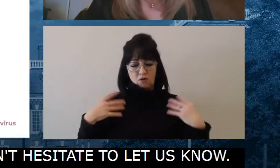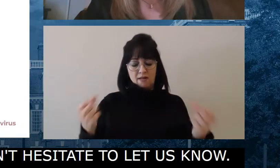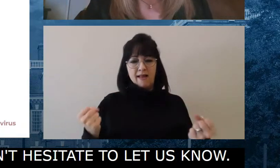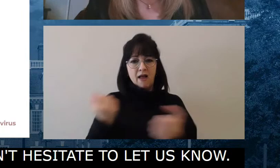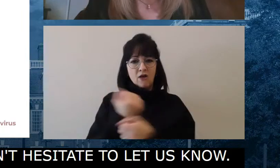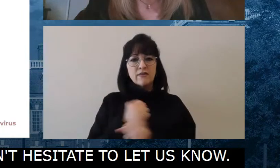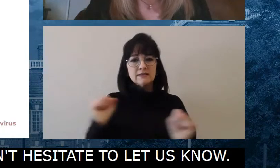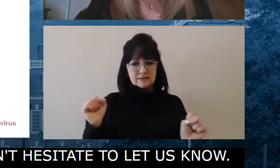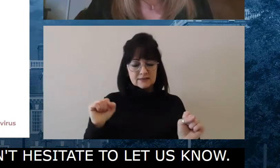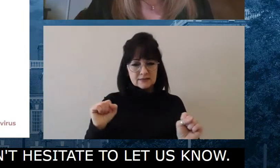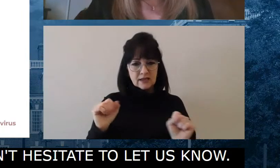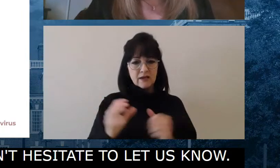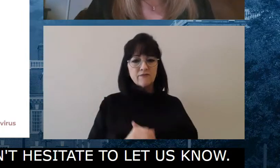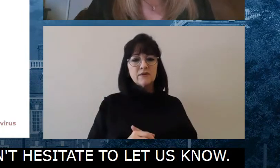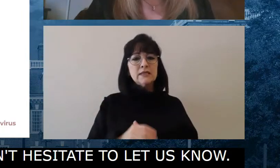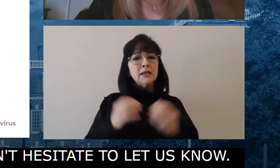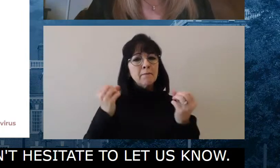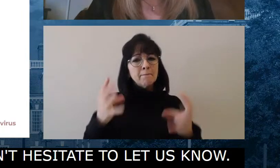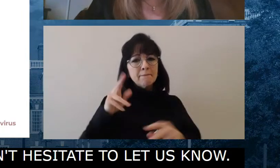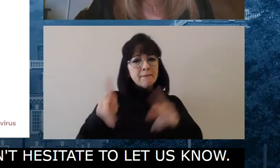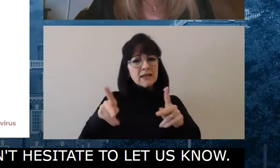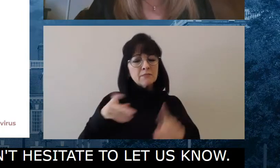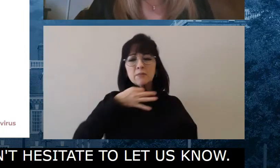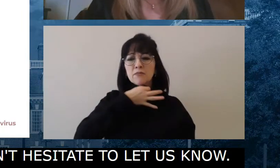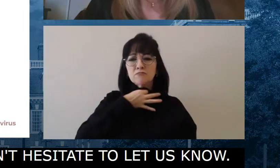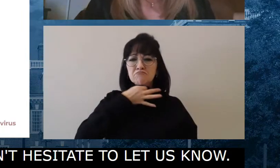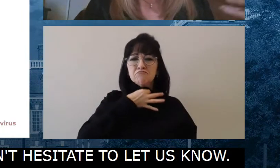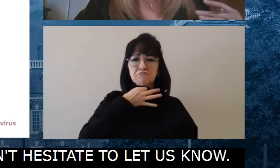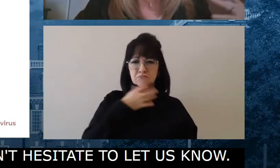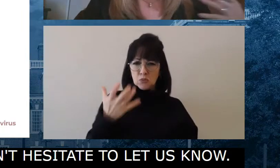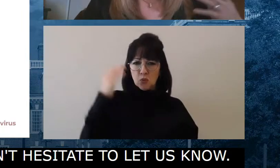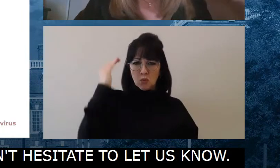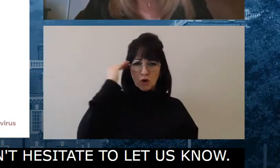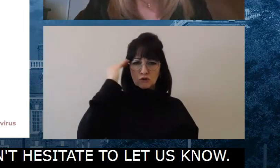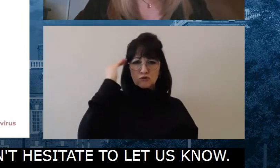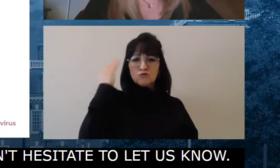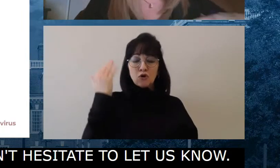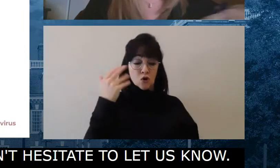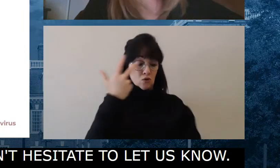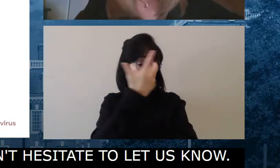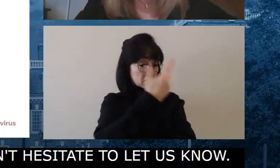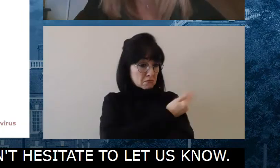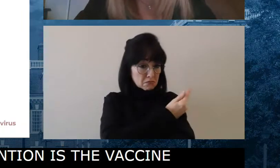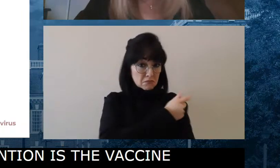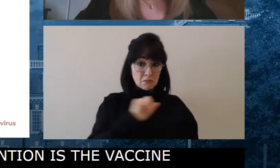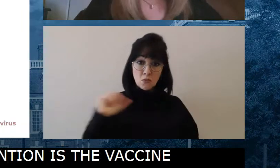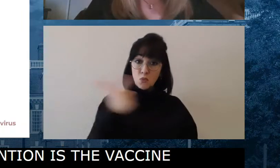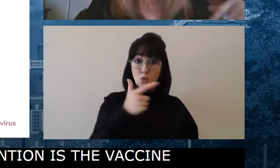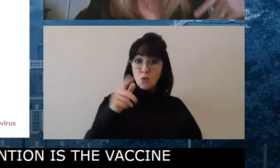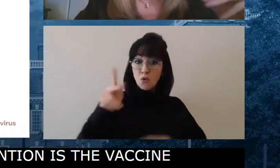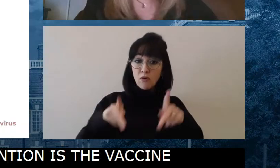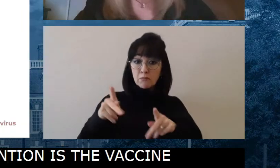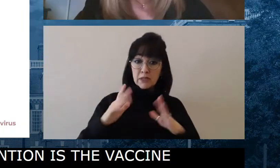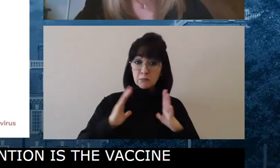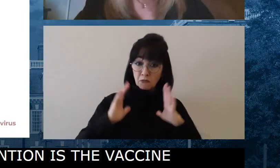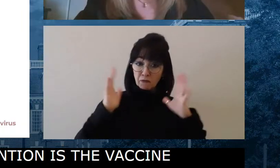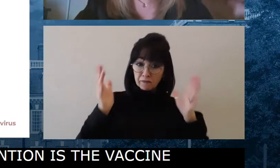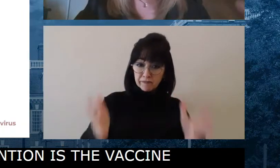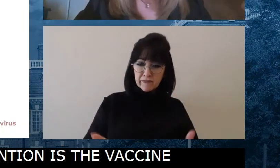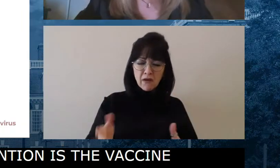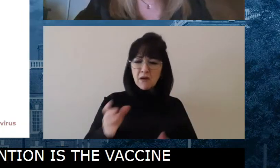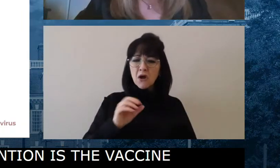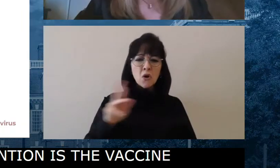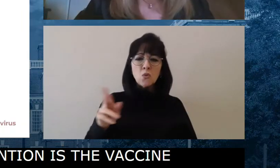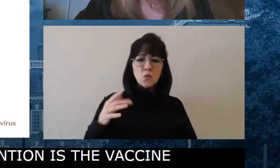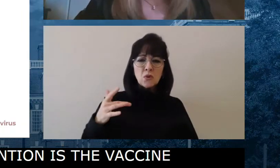of these vaccines. There's one called VAERS, which healthcare providers for decades have been using